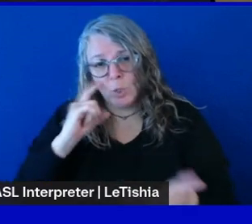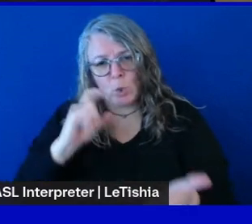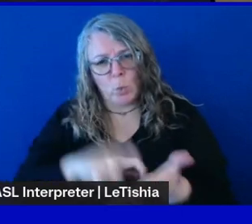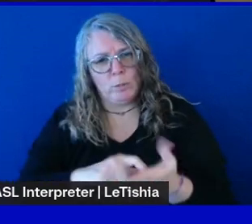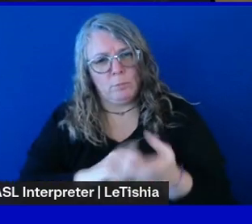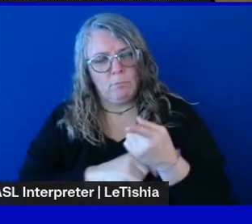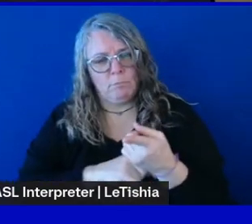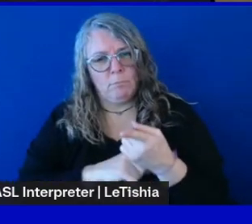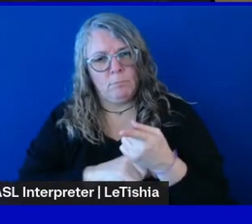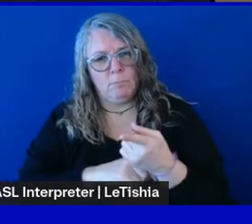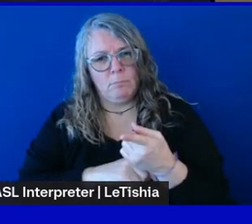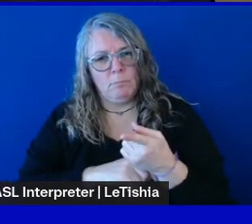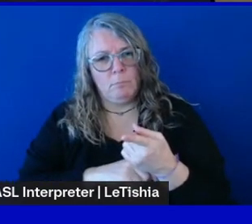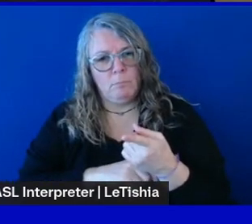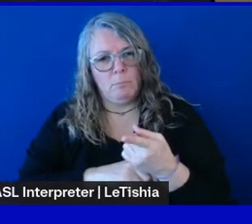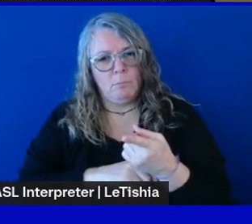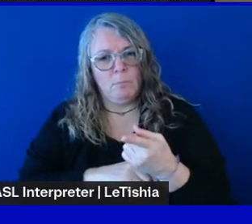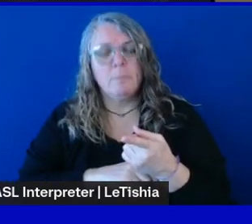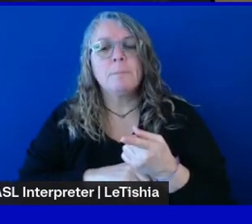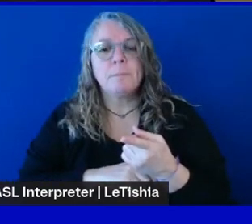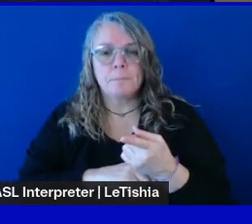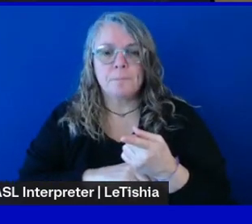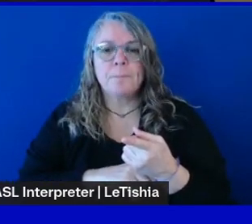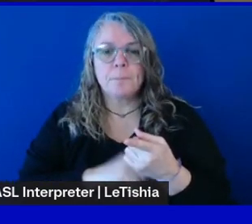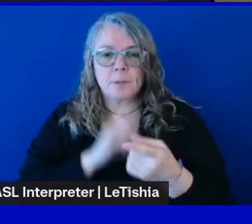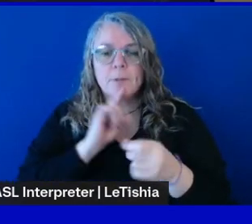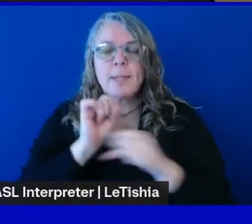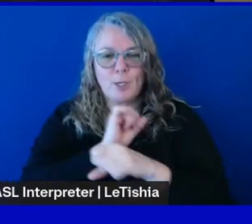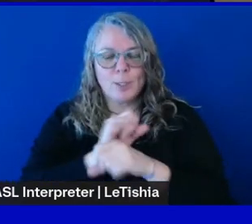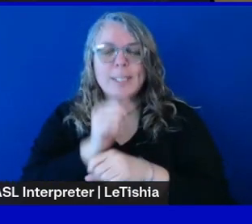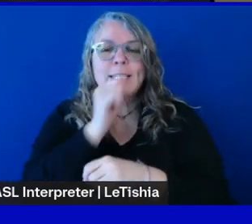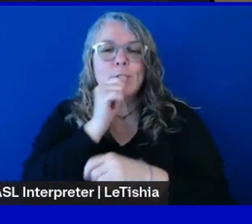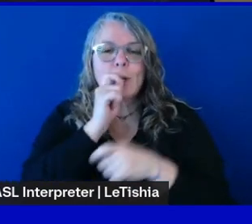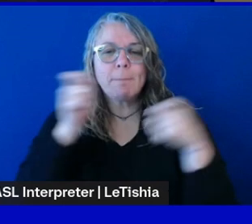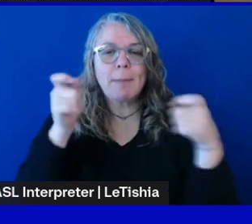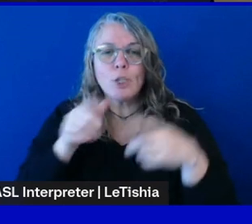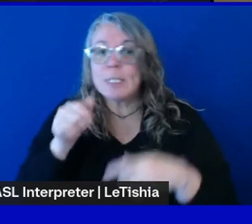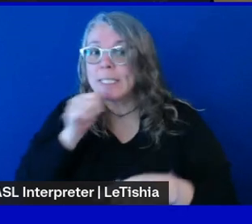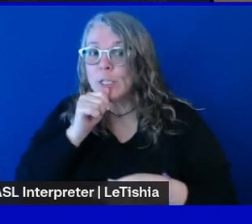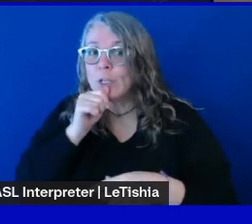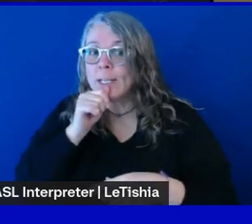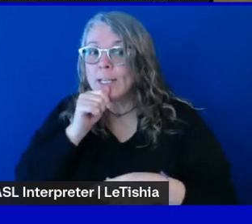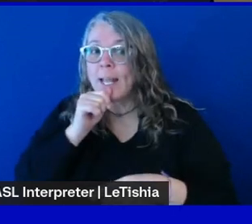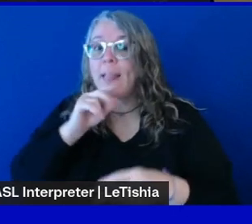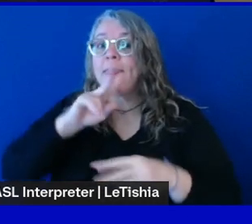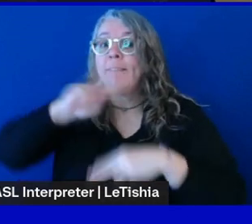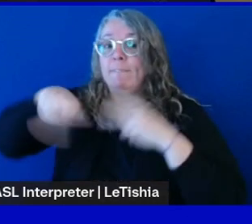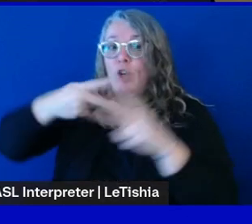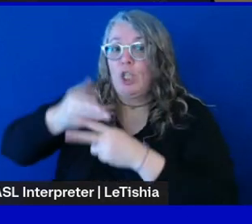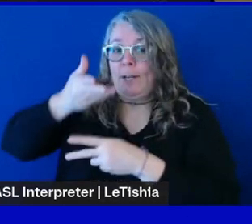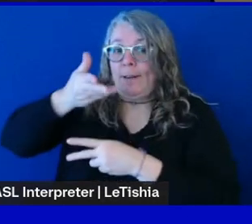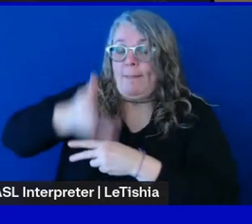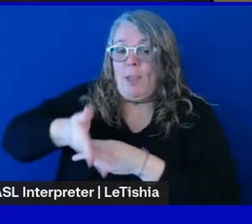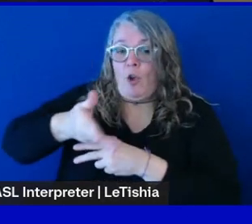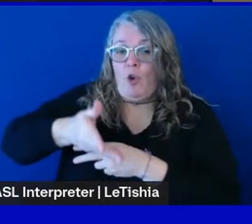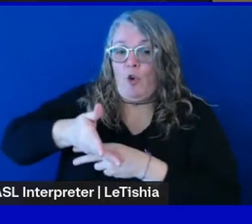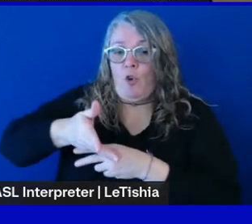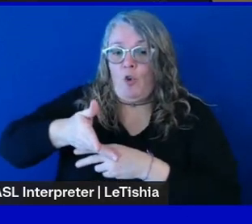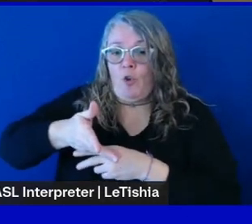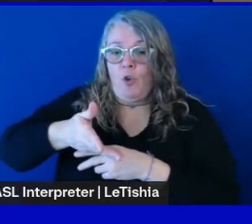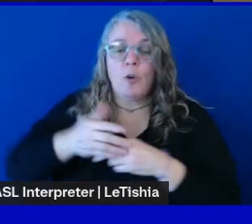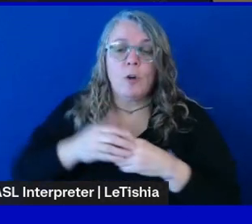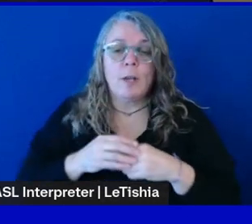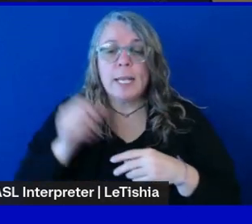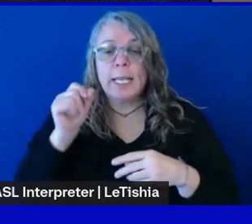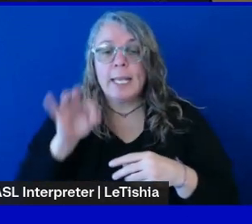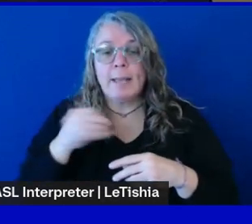there is actually a secret manager secret and the version in it. And if